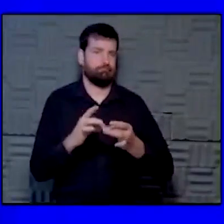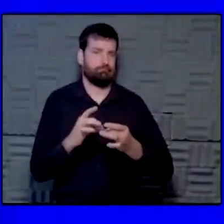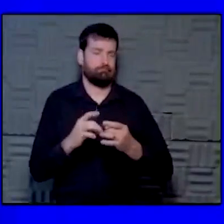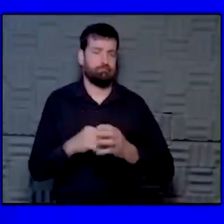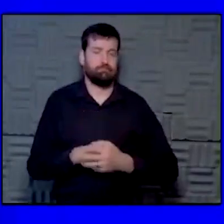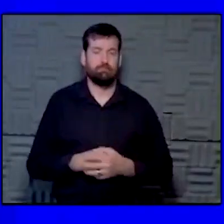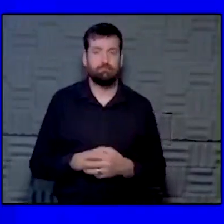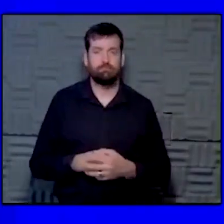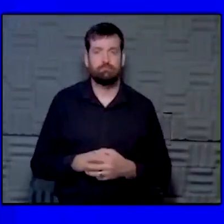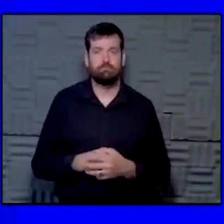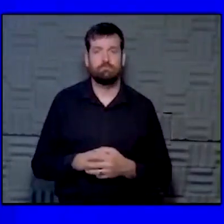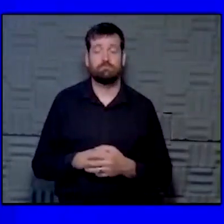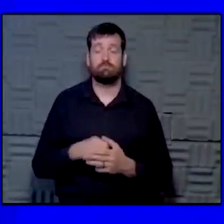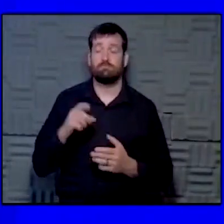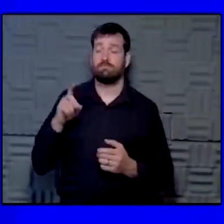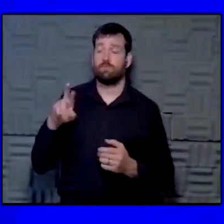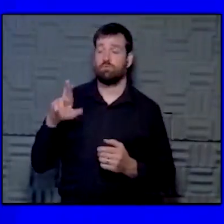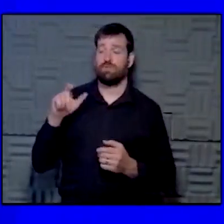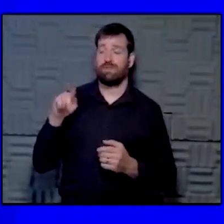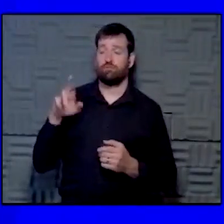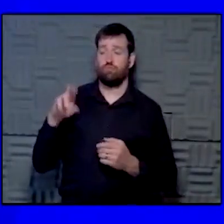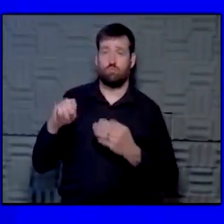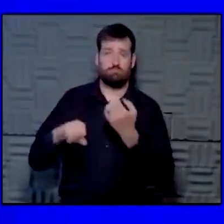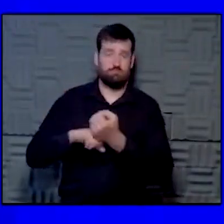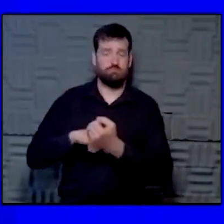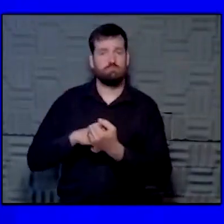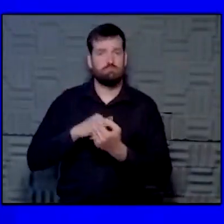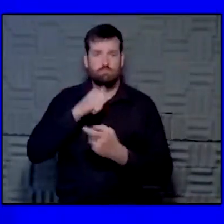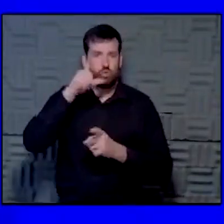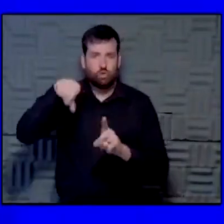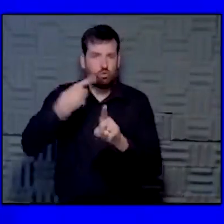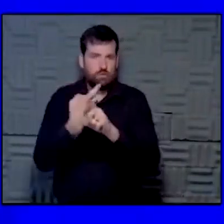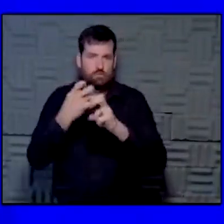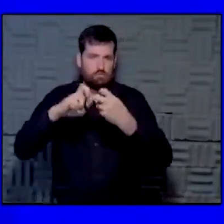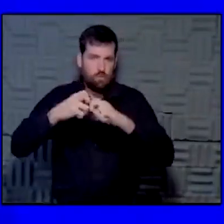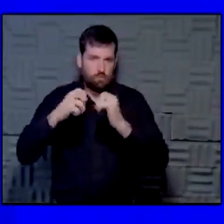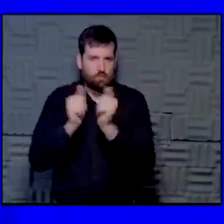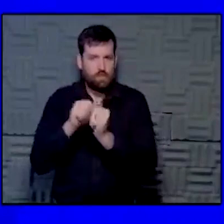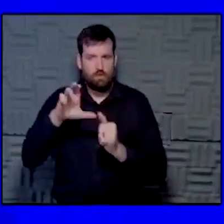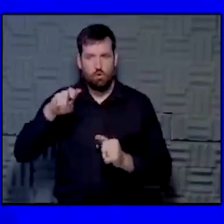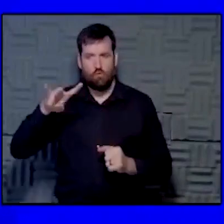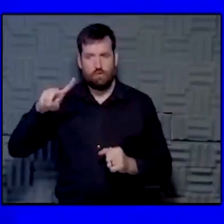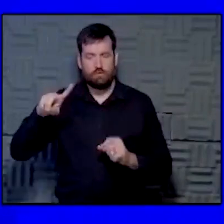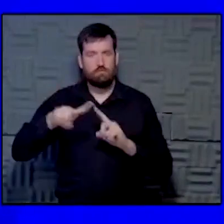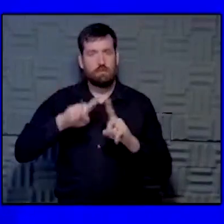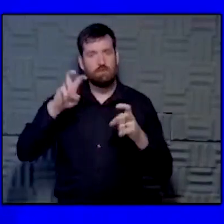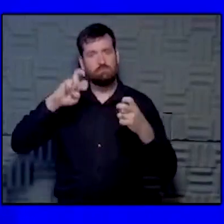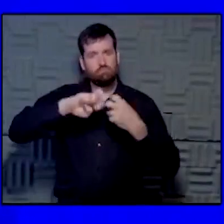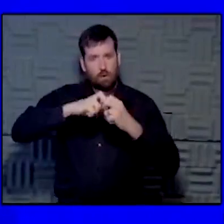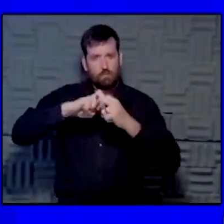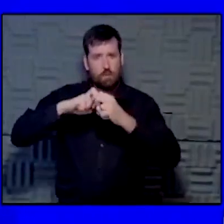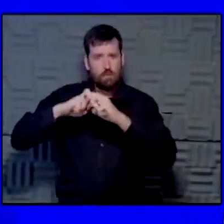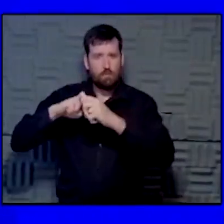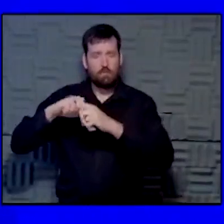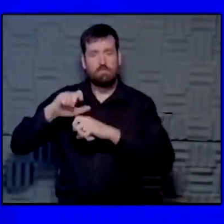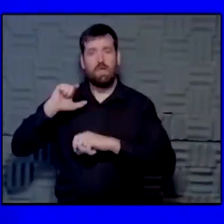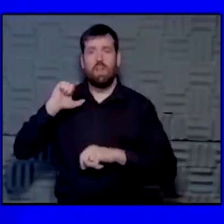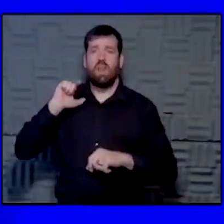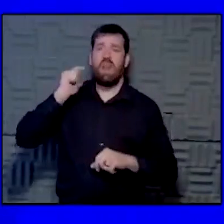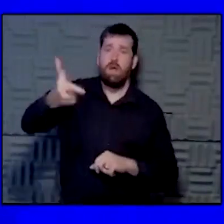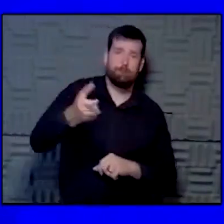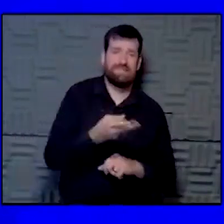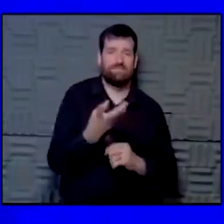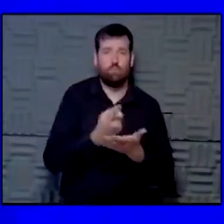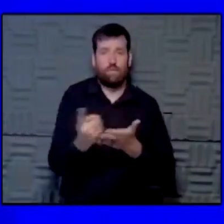our guests. You know, in regards to Dr. Castro, it's not only those problems you develop with acute COVID. People can develop problems even weeks